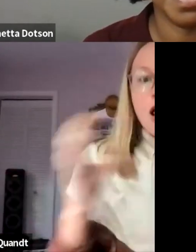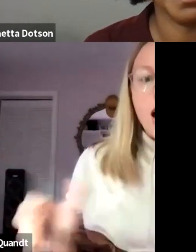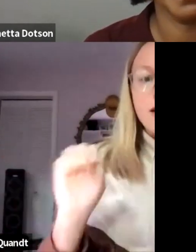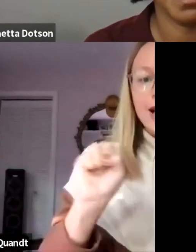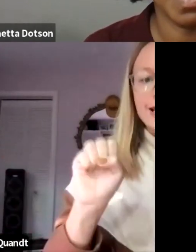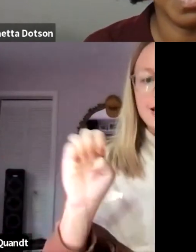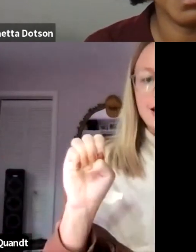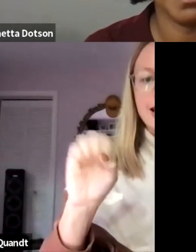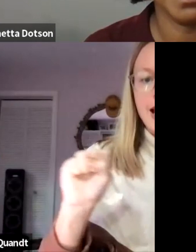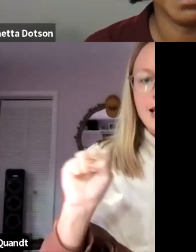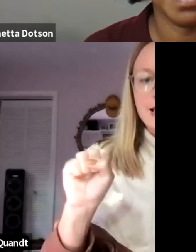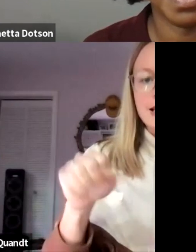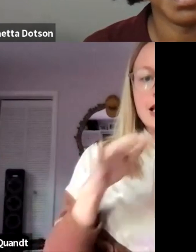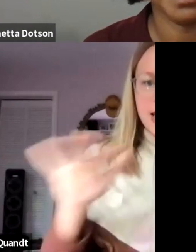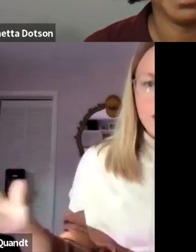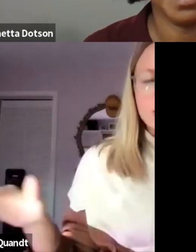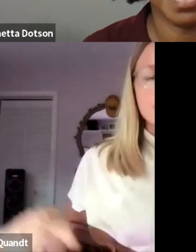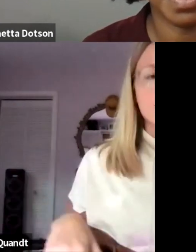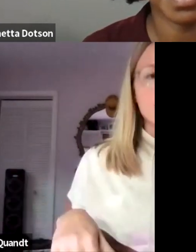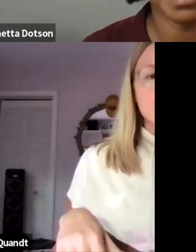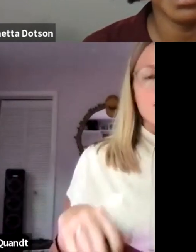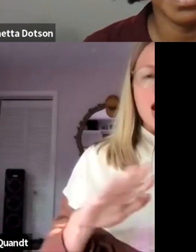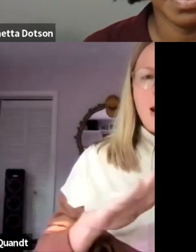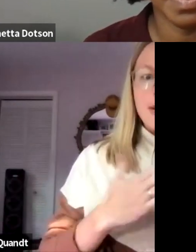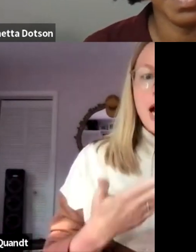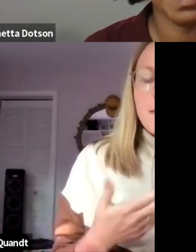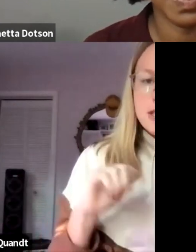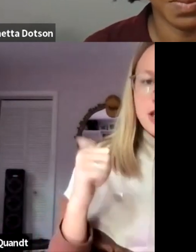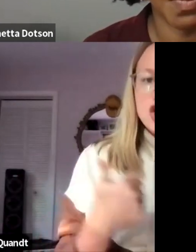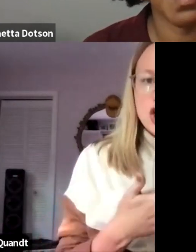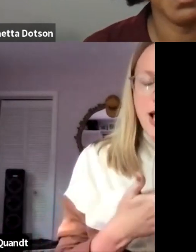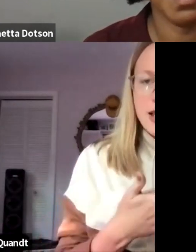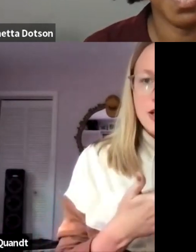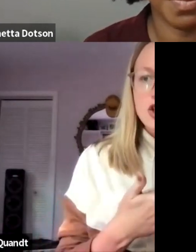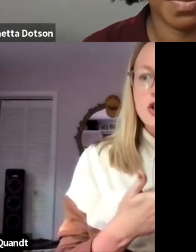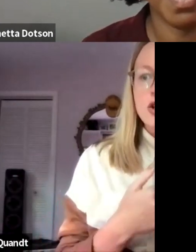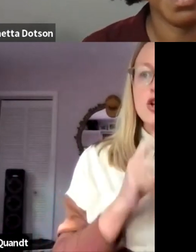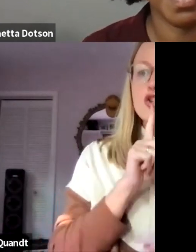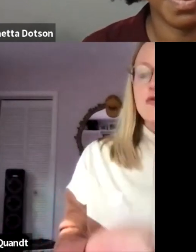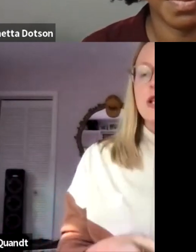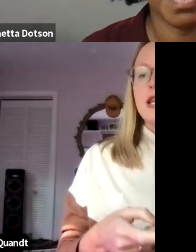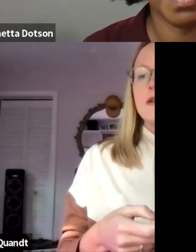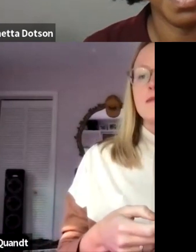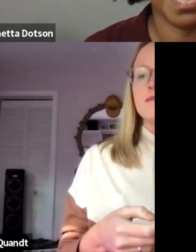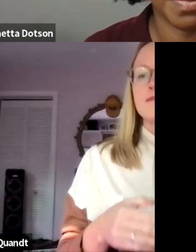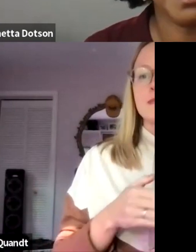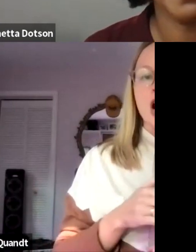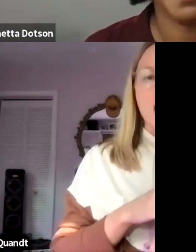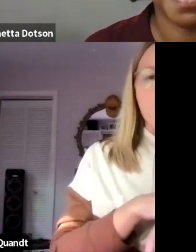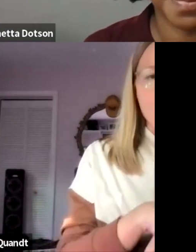of diversity amongst SES levels, and it becomes a true challenge